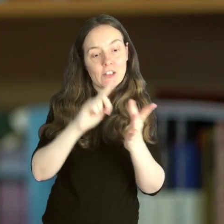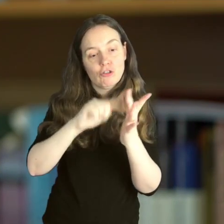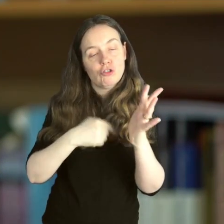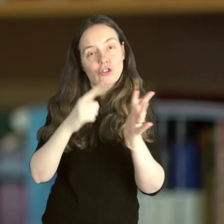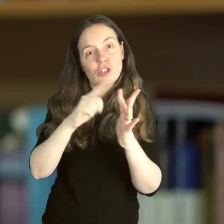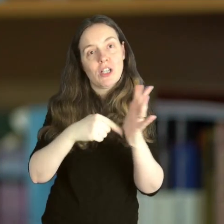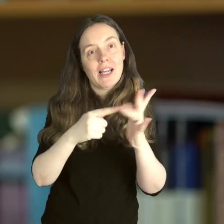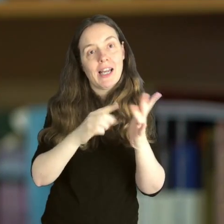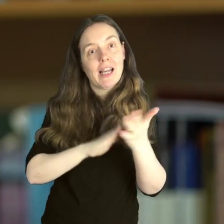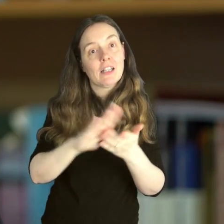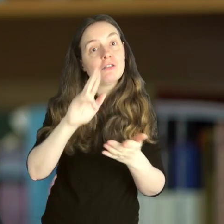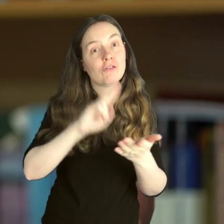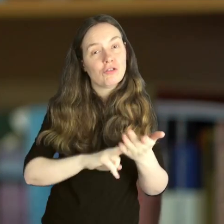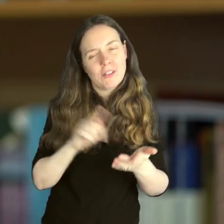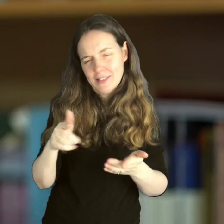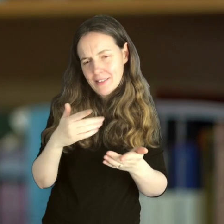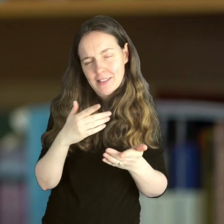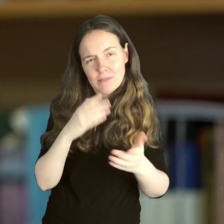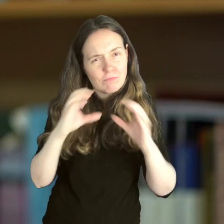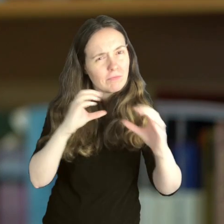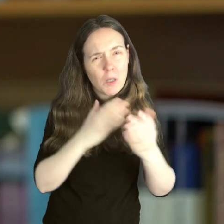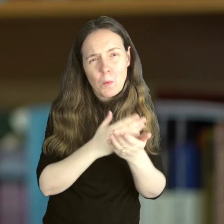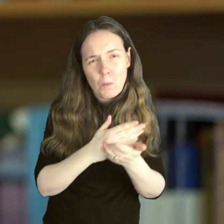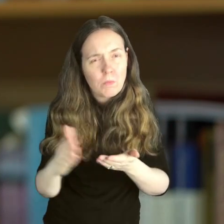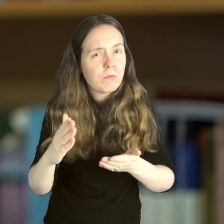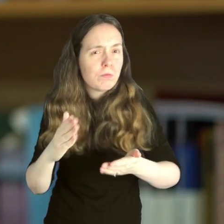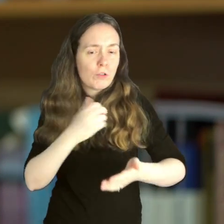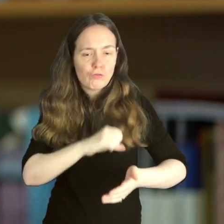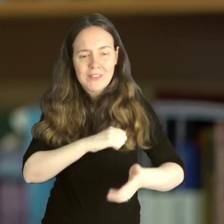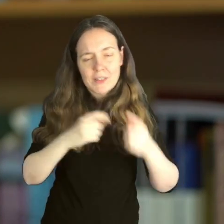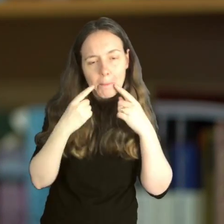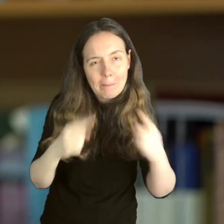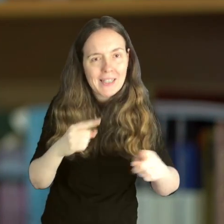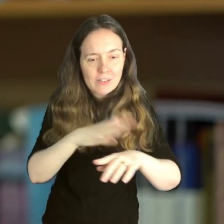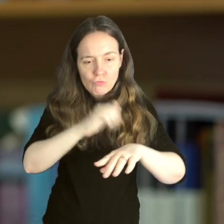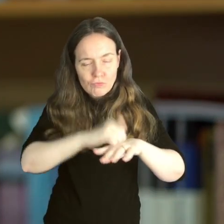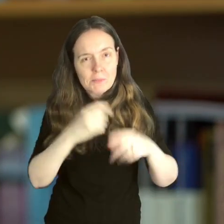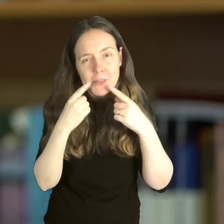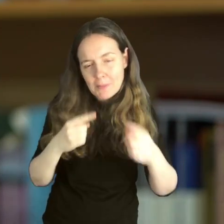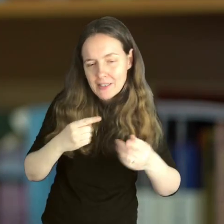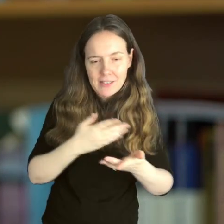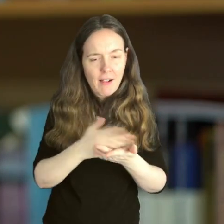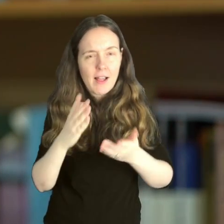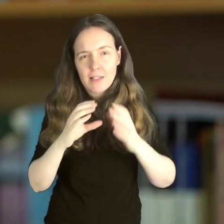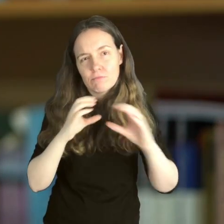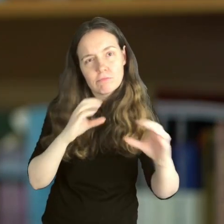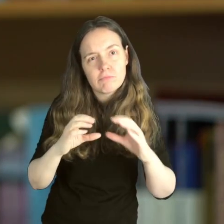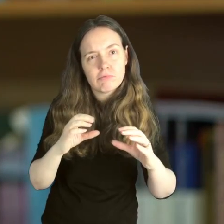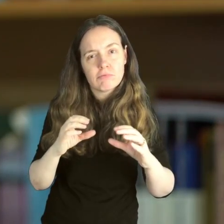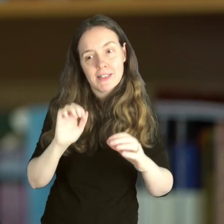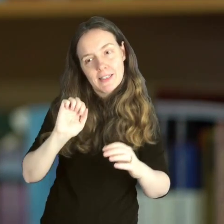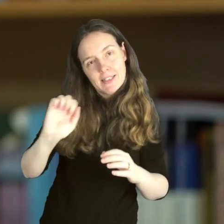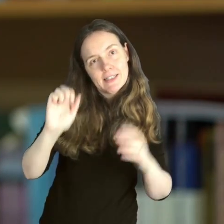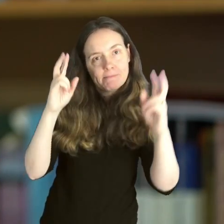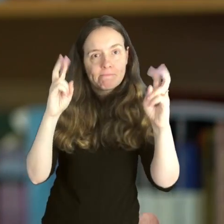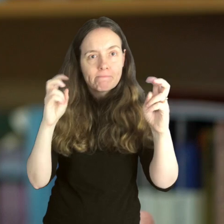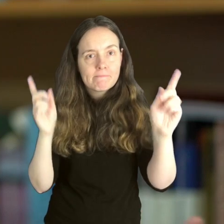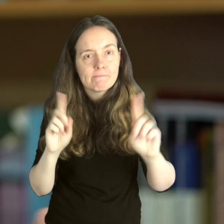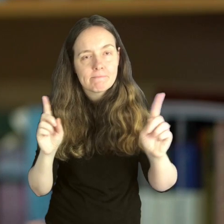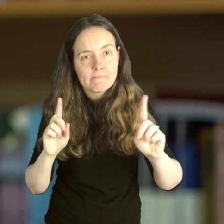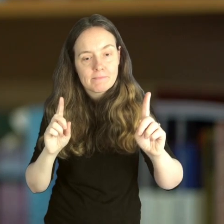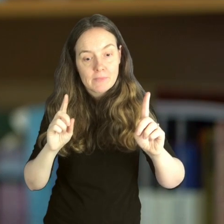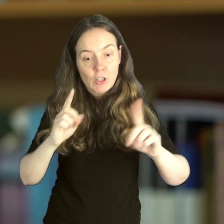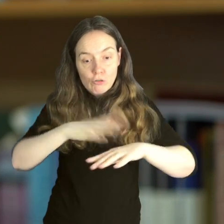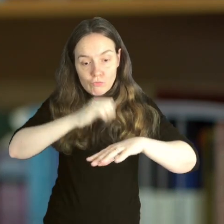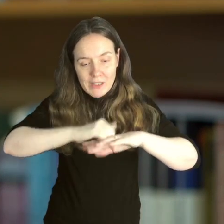communicators of the Christmas and indeed the Christian message. So he's going to be sharing a thought called A Christmas Unwrapped, where we dig a little